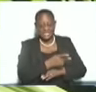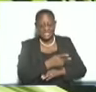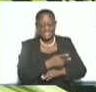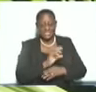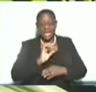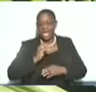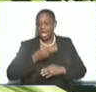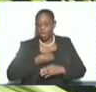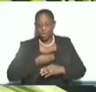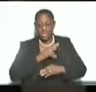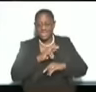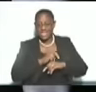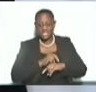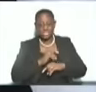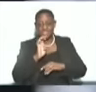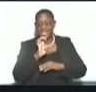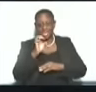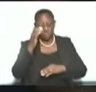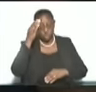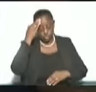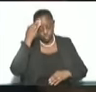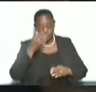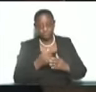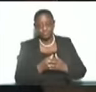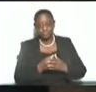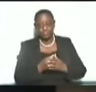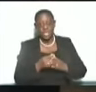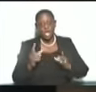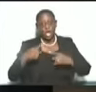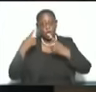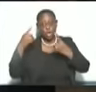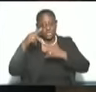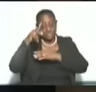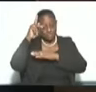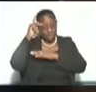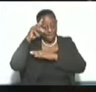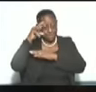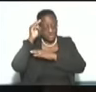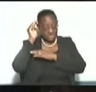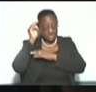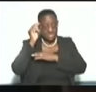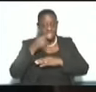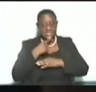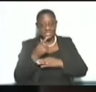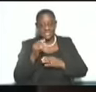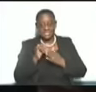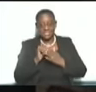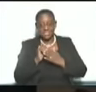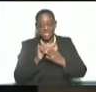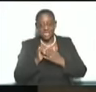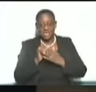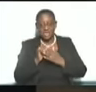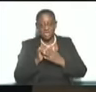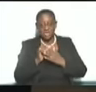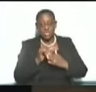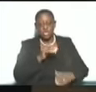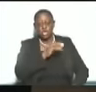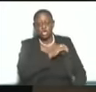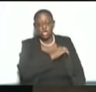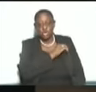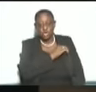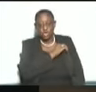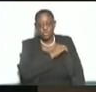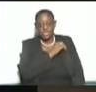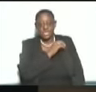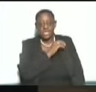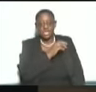has ever known. Now, according to the Prime Minister, the final farewell service for the late, the Honorable Obadiah Hercules